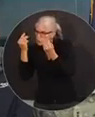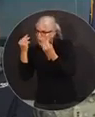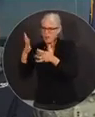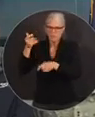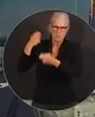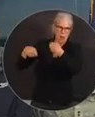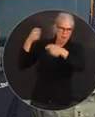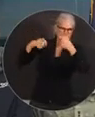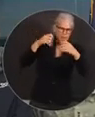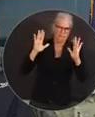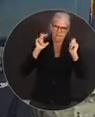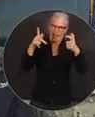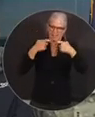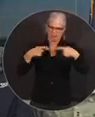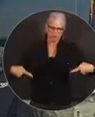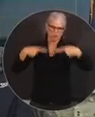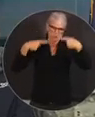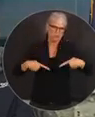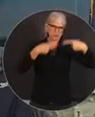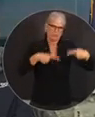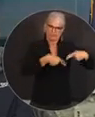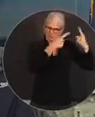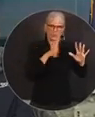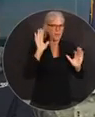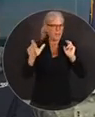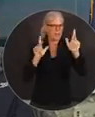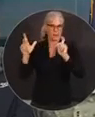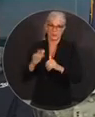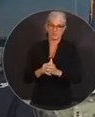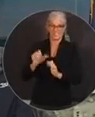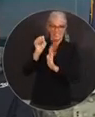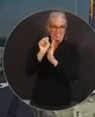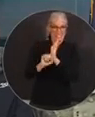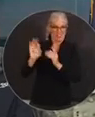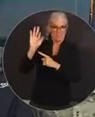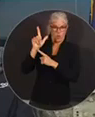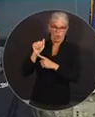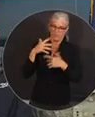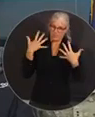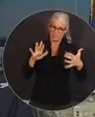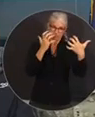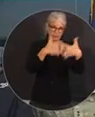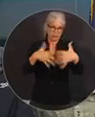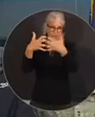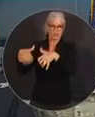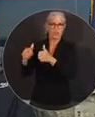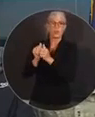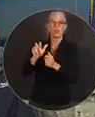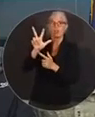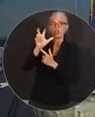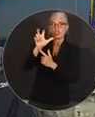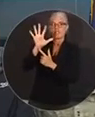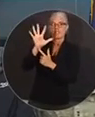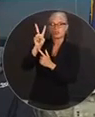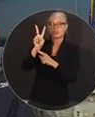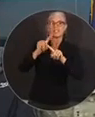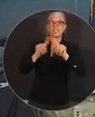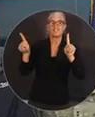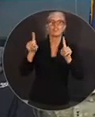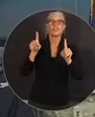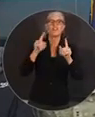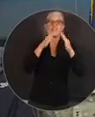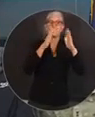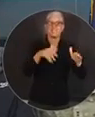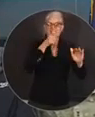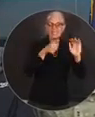immediately. Additionally, the state of Florida has assisted with the evacuation of 352 healthcare facilities in the potential path of the storm.